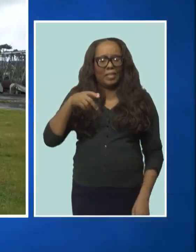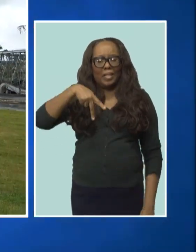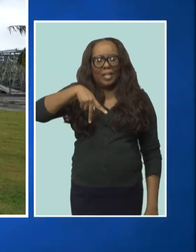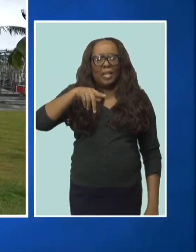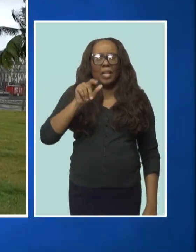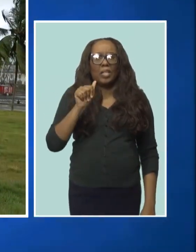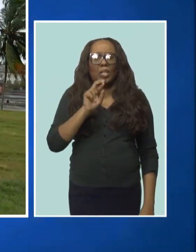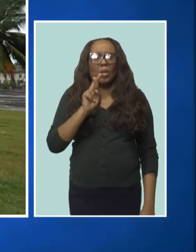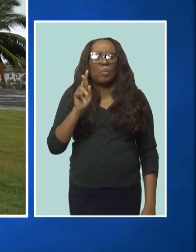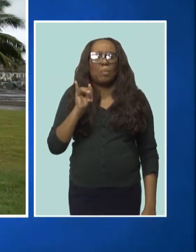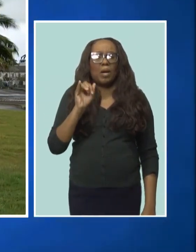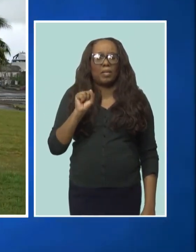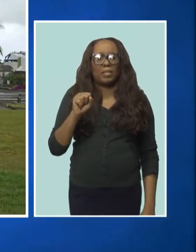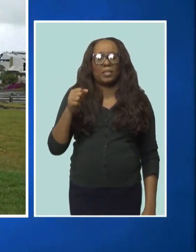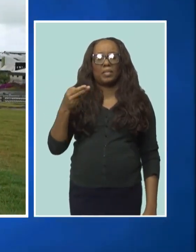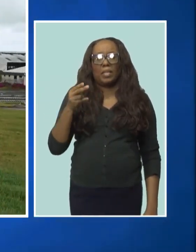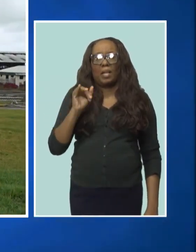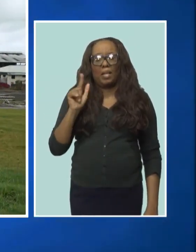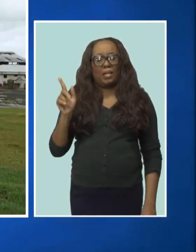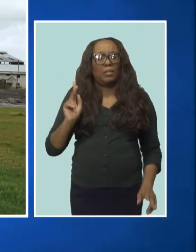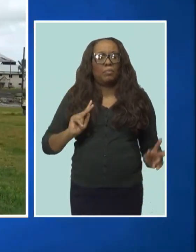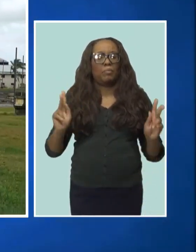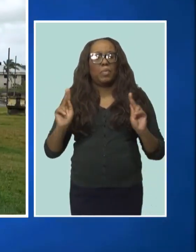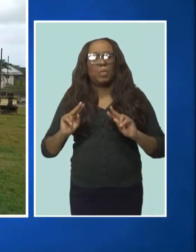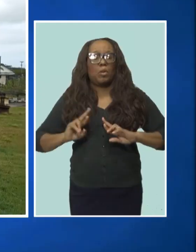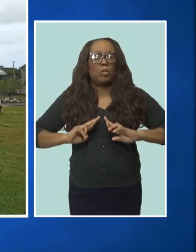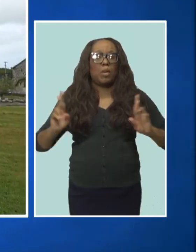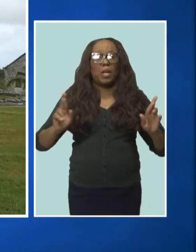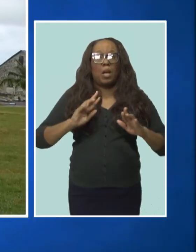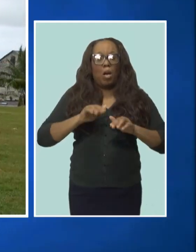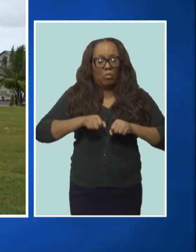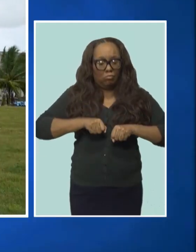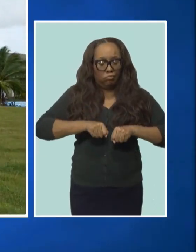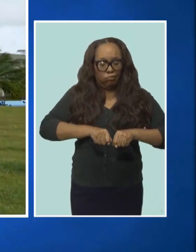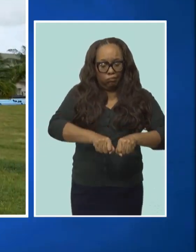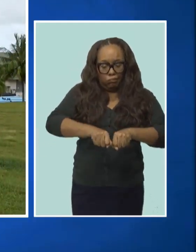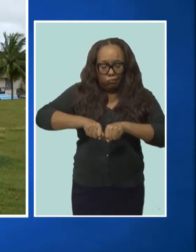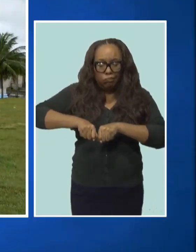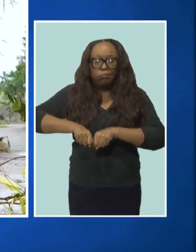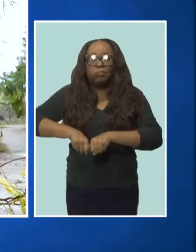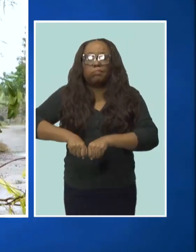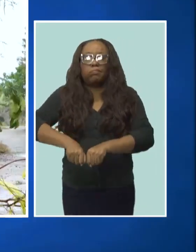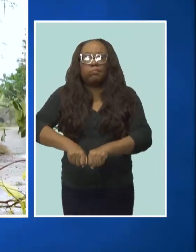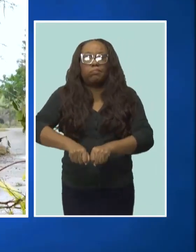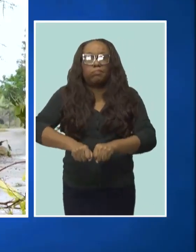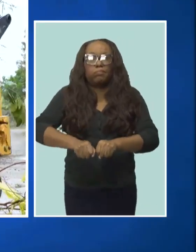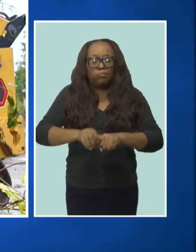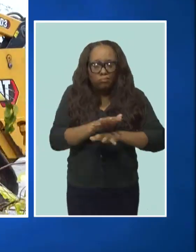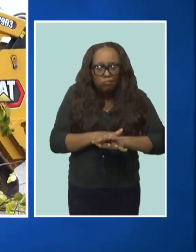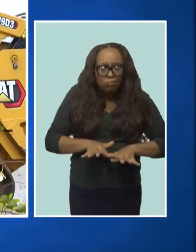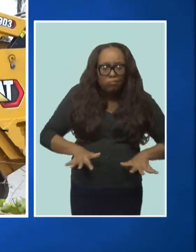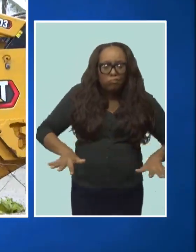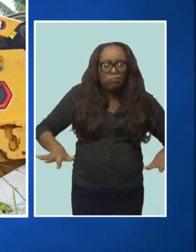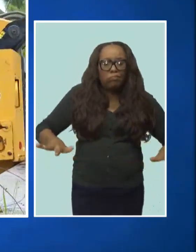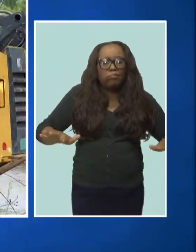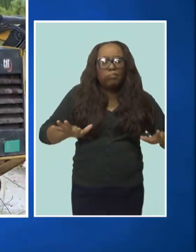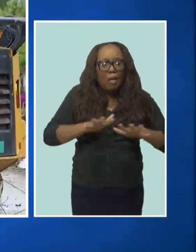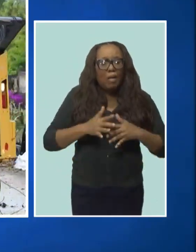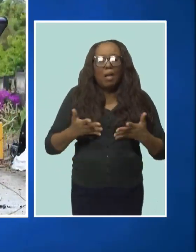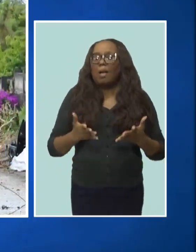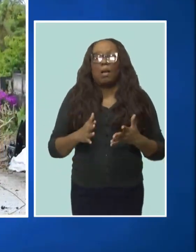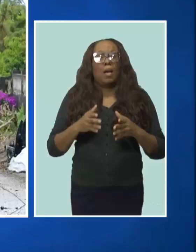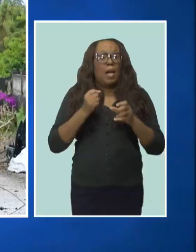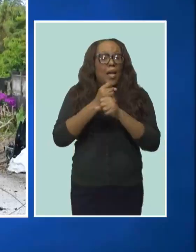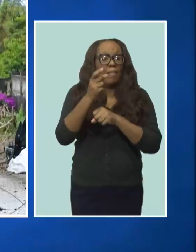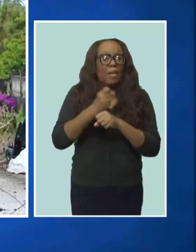well underway for the event. The field has been cut, the bush is being cleared, and the kites are being prepared. The annual event, which gets